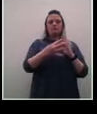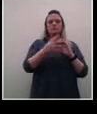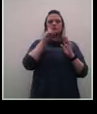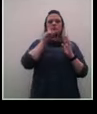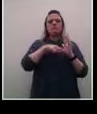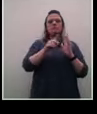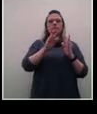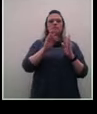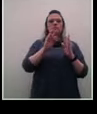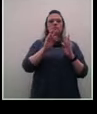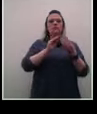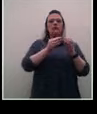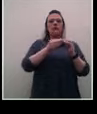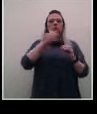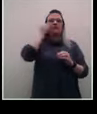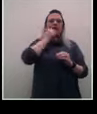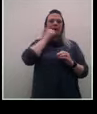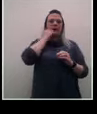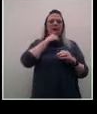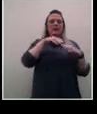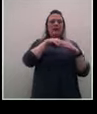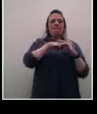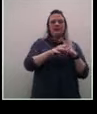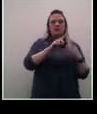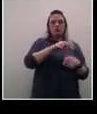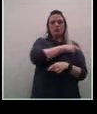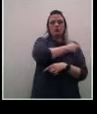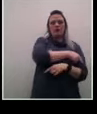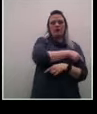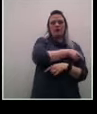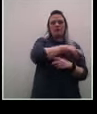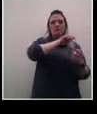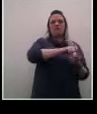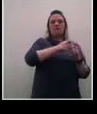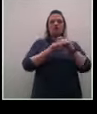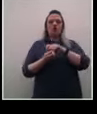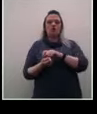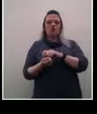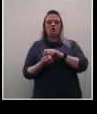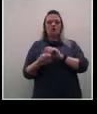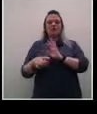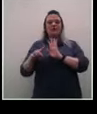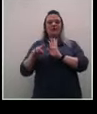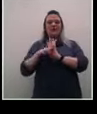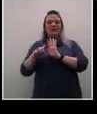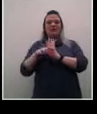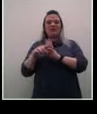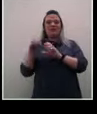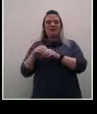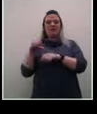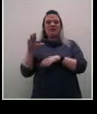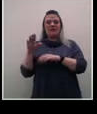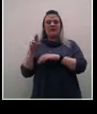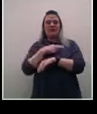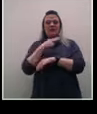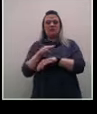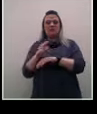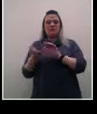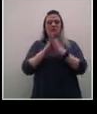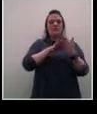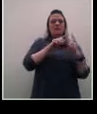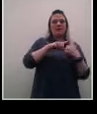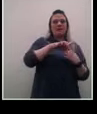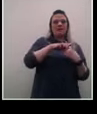of daily admissions plus conversions of people who were COVID negative in the hospital becoming COVID positive